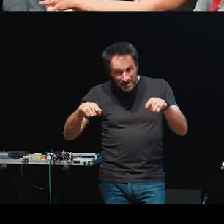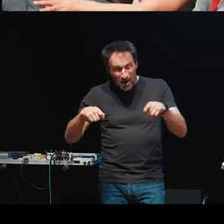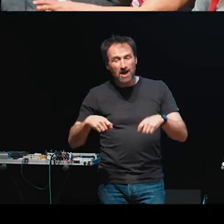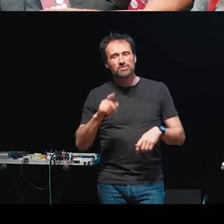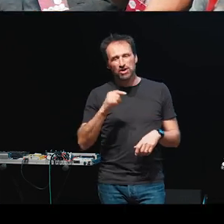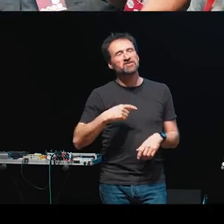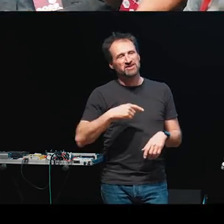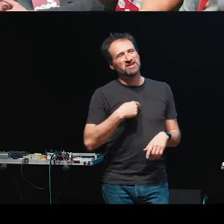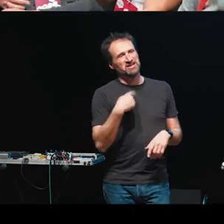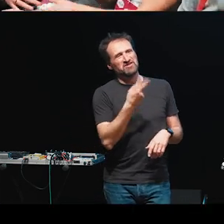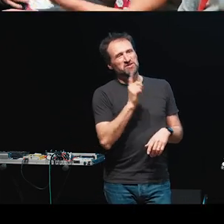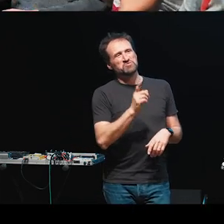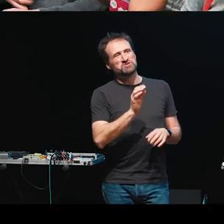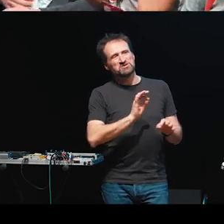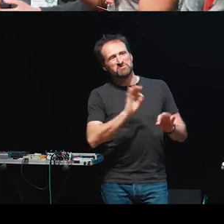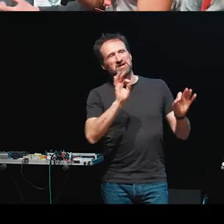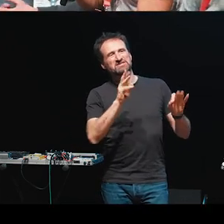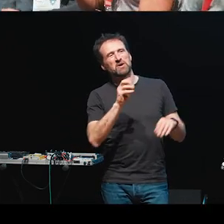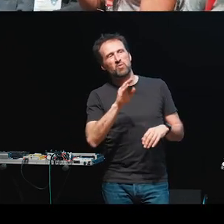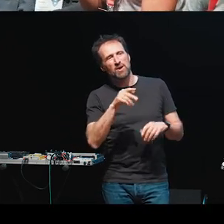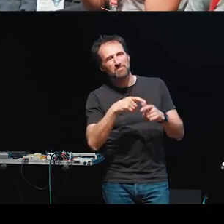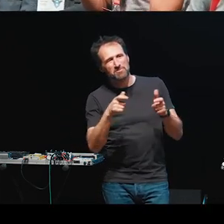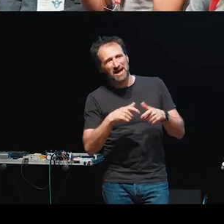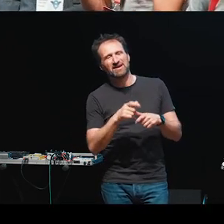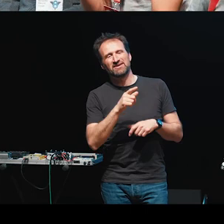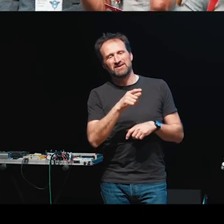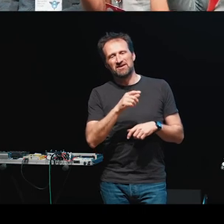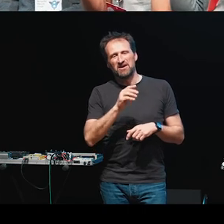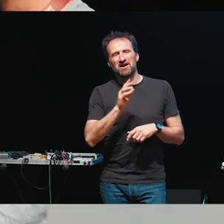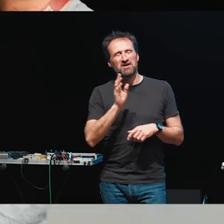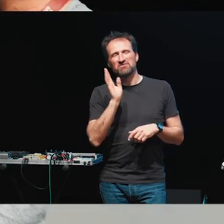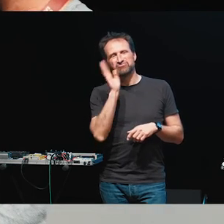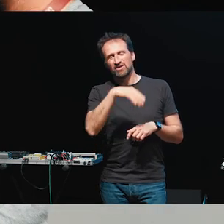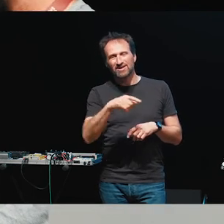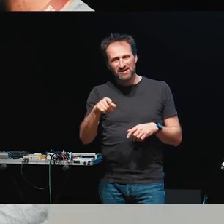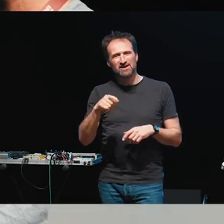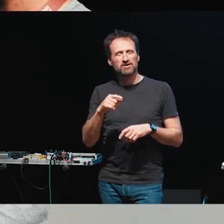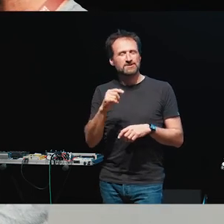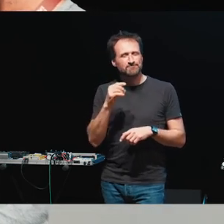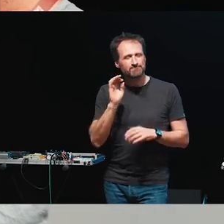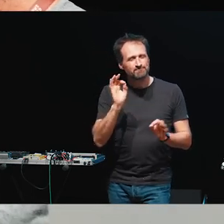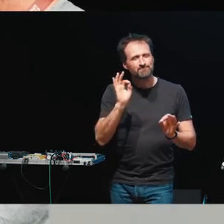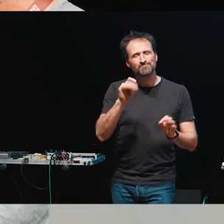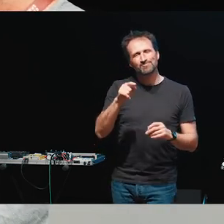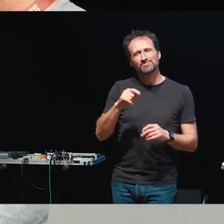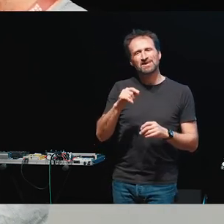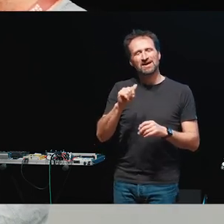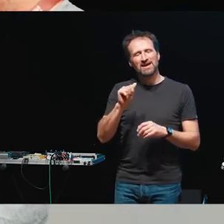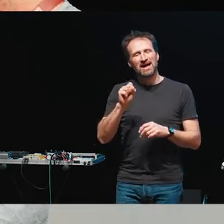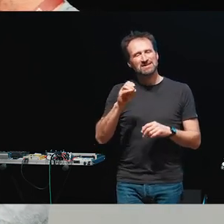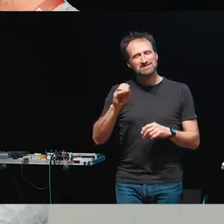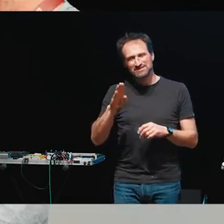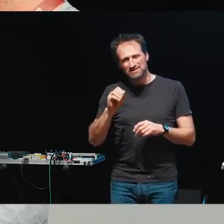are better than Webpack in all meaningful aspects. And the truth is, well, we might be better than Webpack in